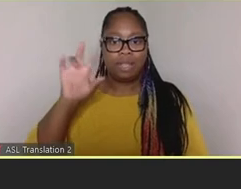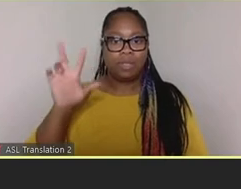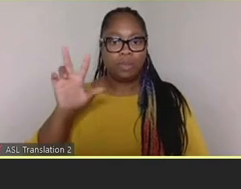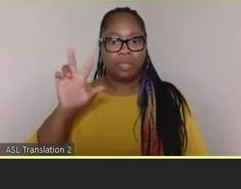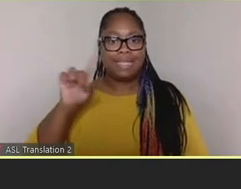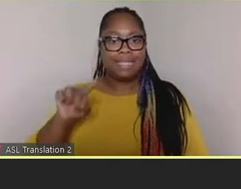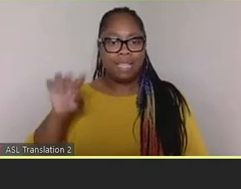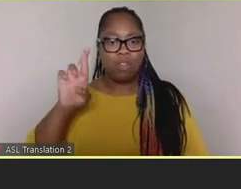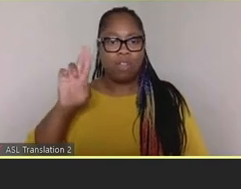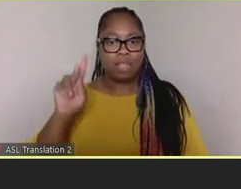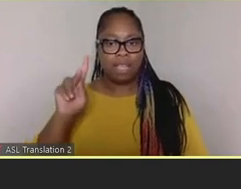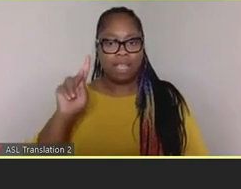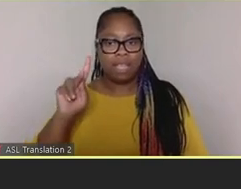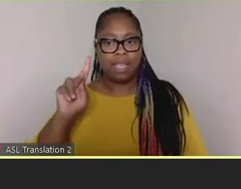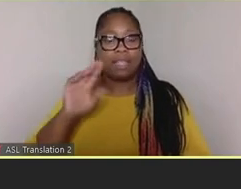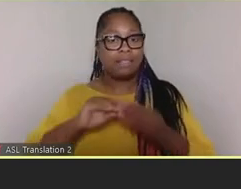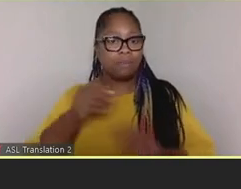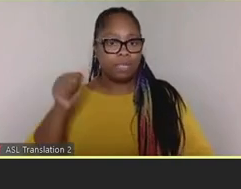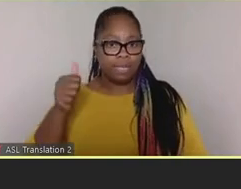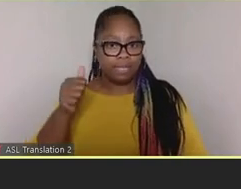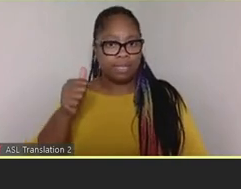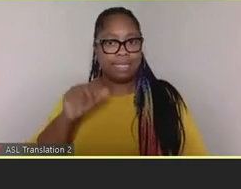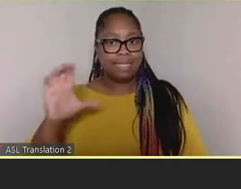N200093ZRK, calendar number 10,